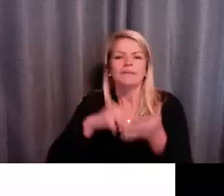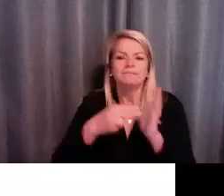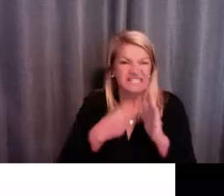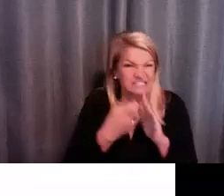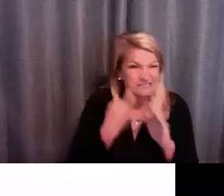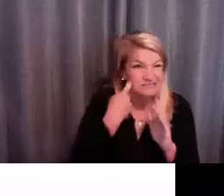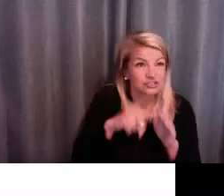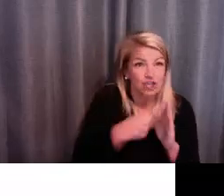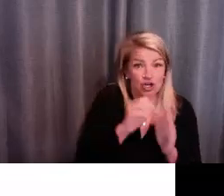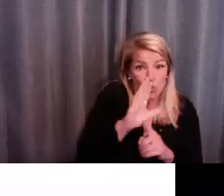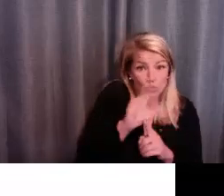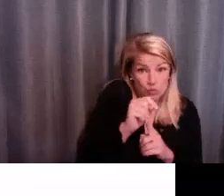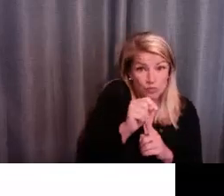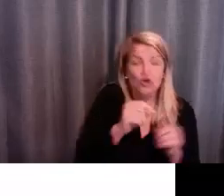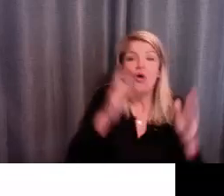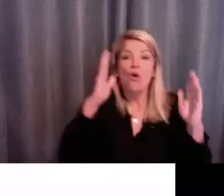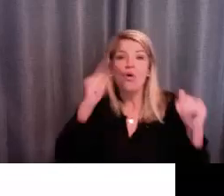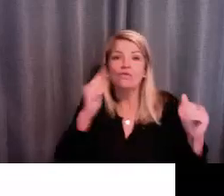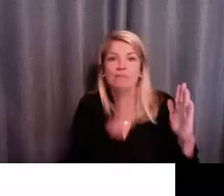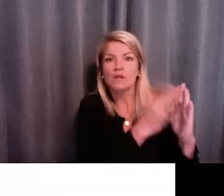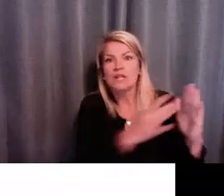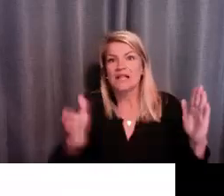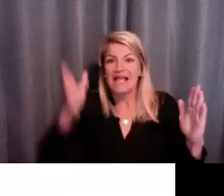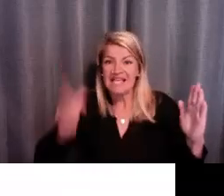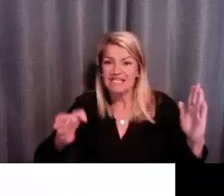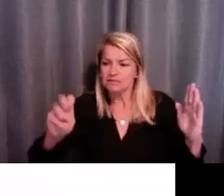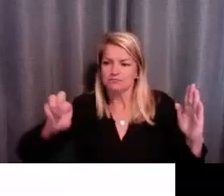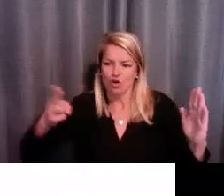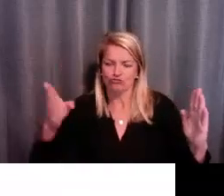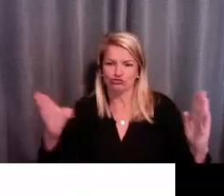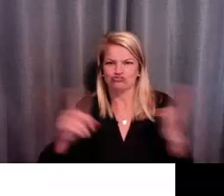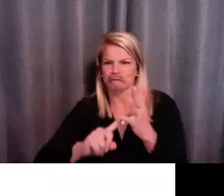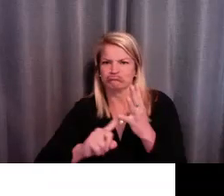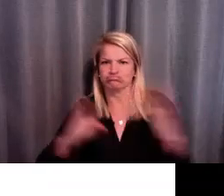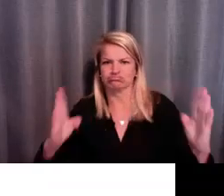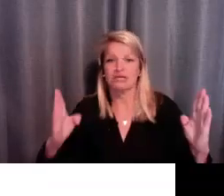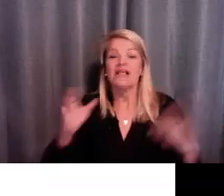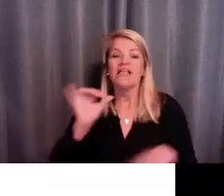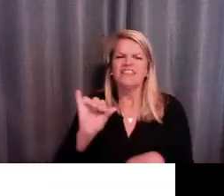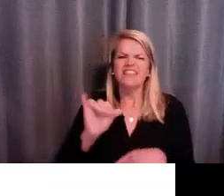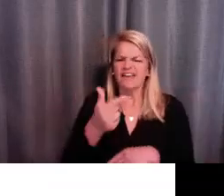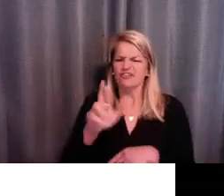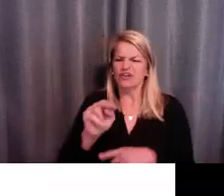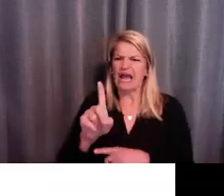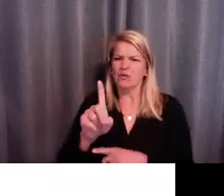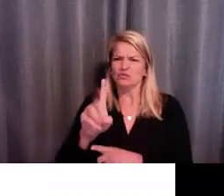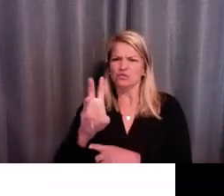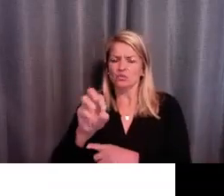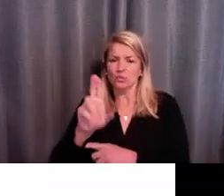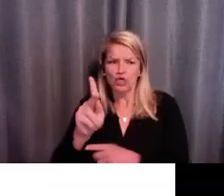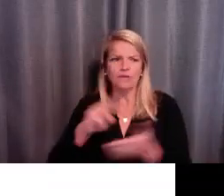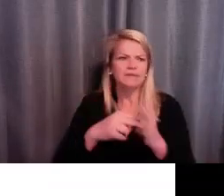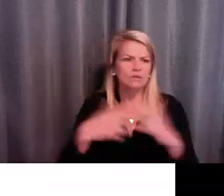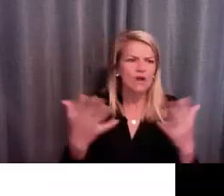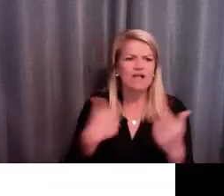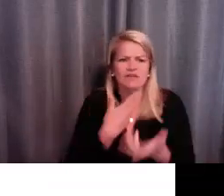and hopefully will end of March. This groundwork is mainly the consultation process where